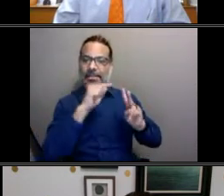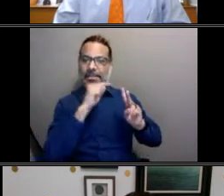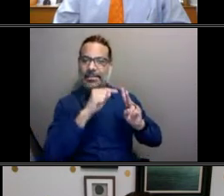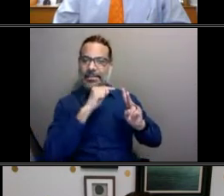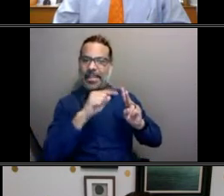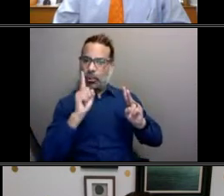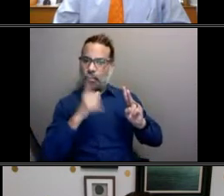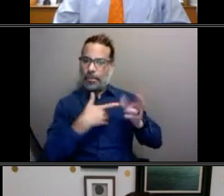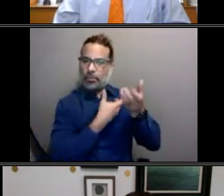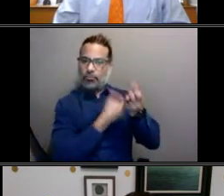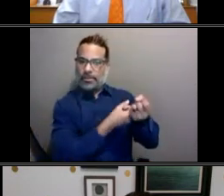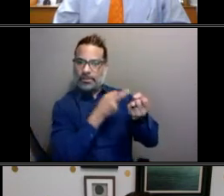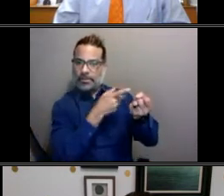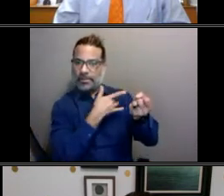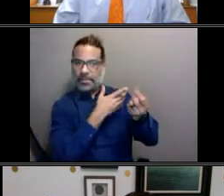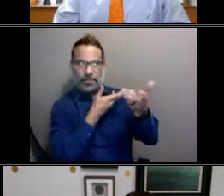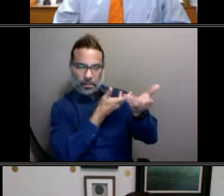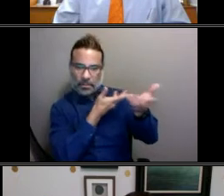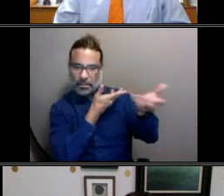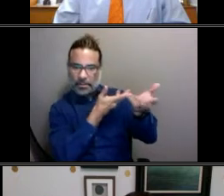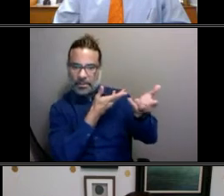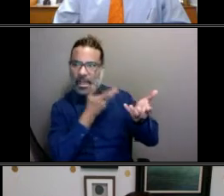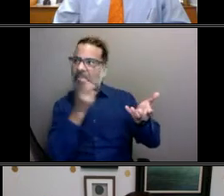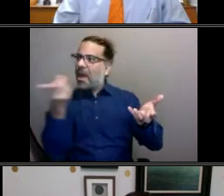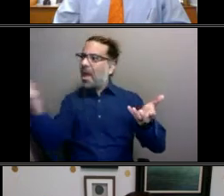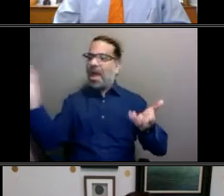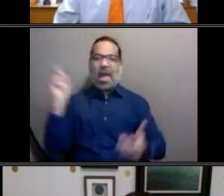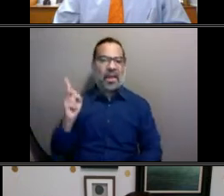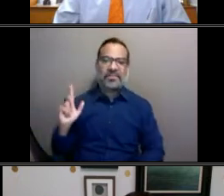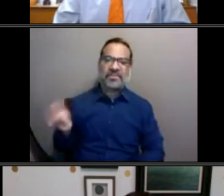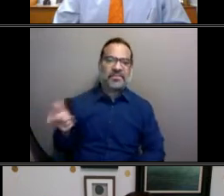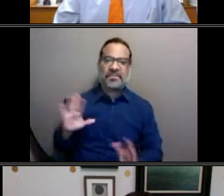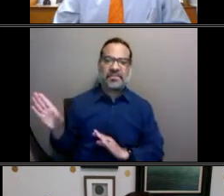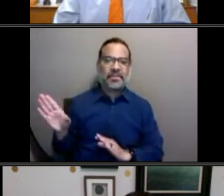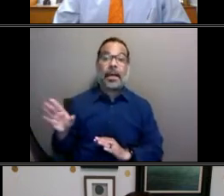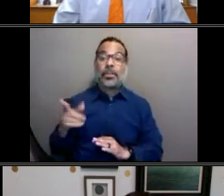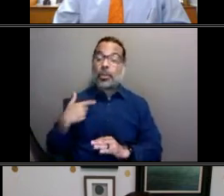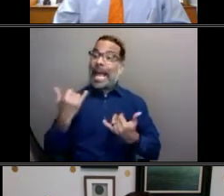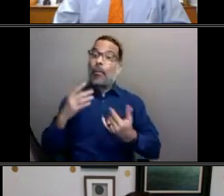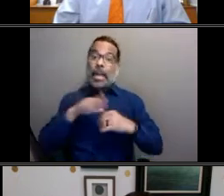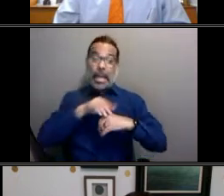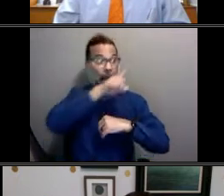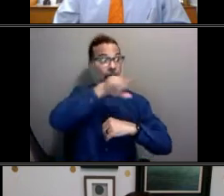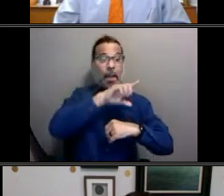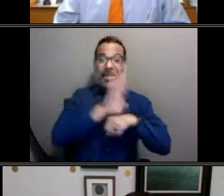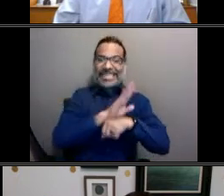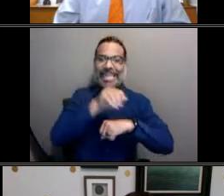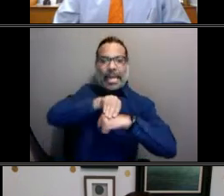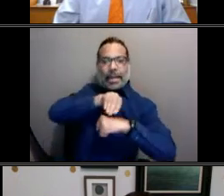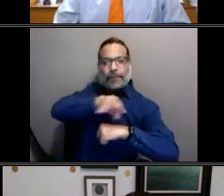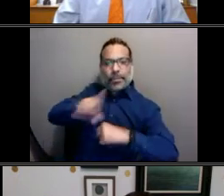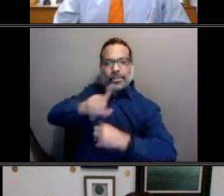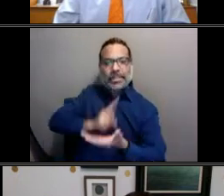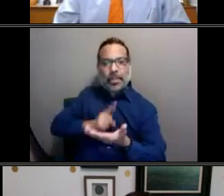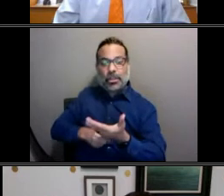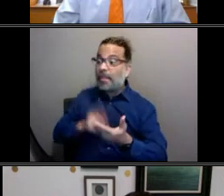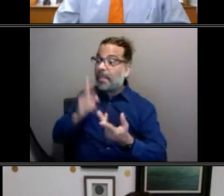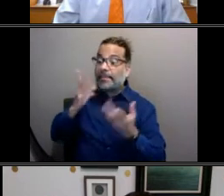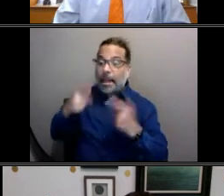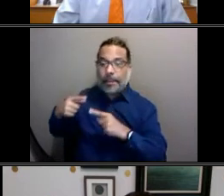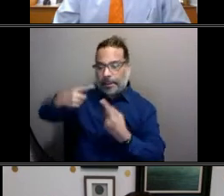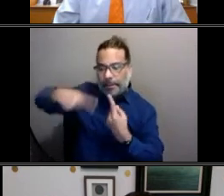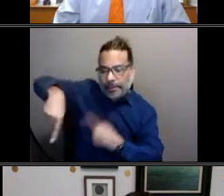today. So we have this ability to impact and influence those conversations with the things that are right around us. So I know we